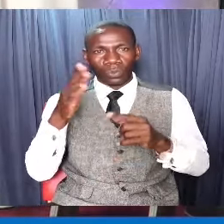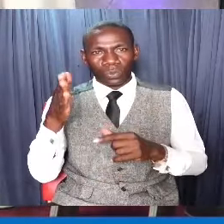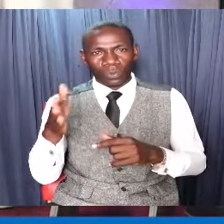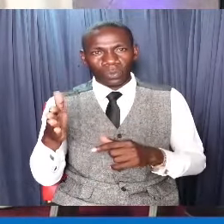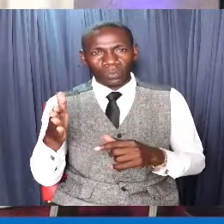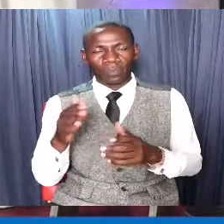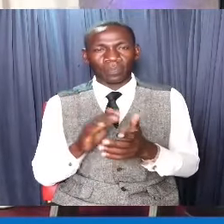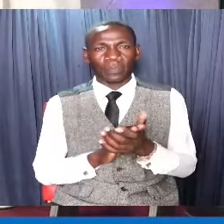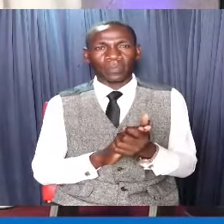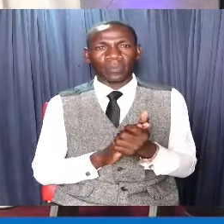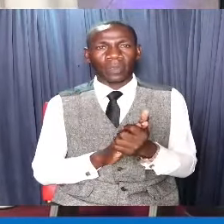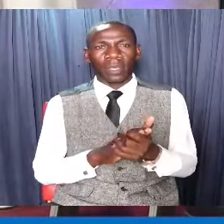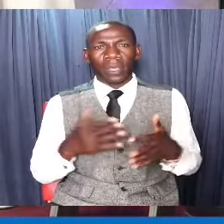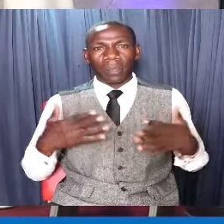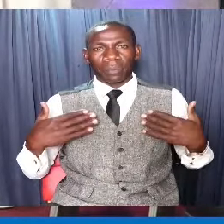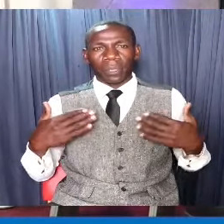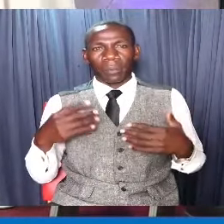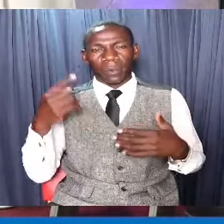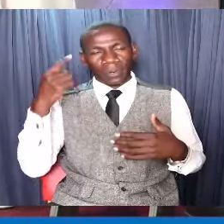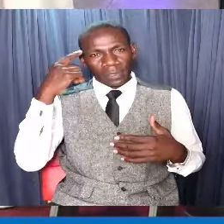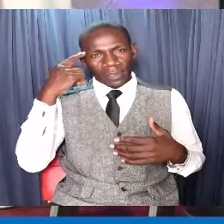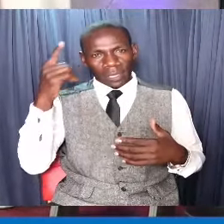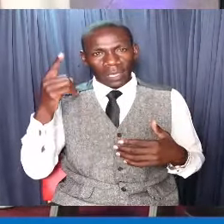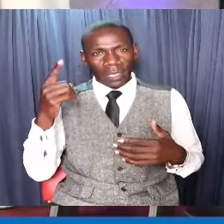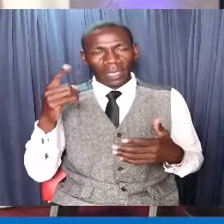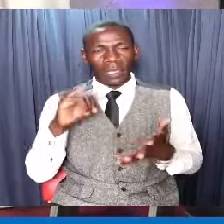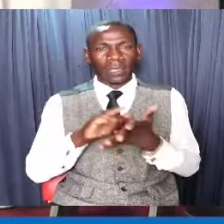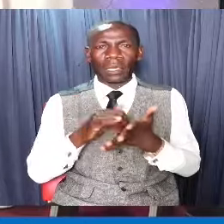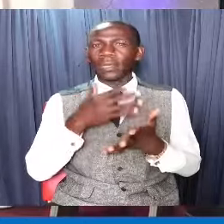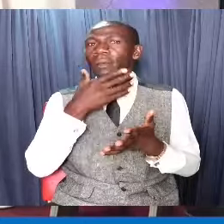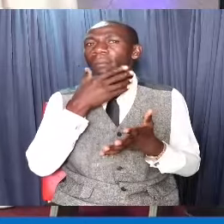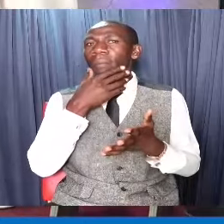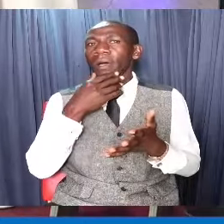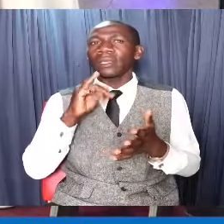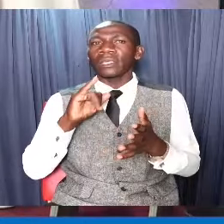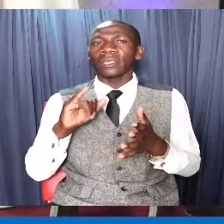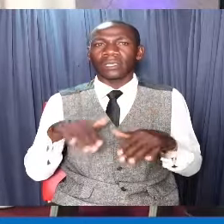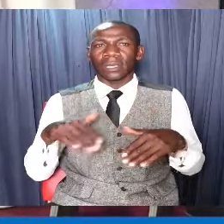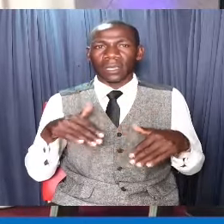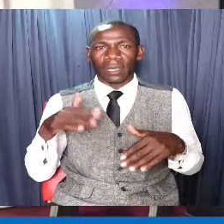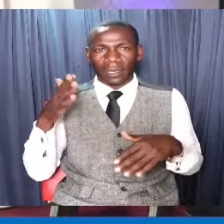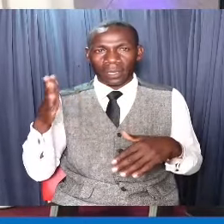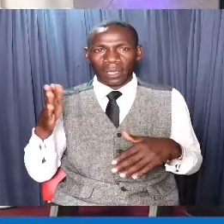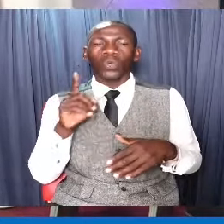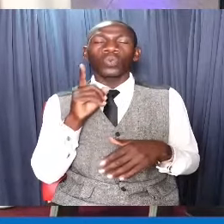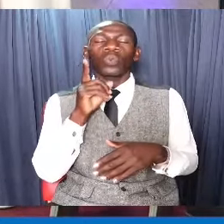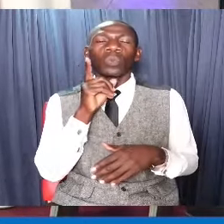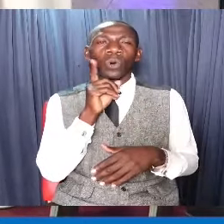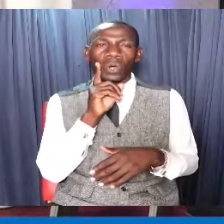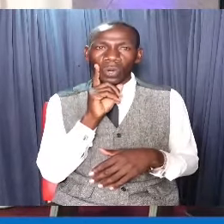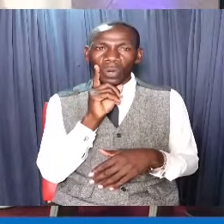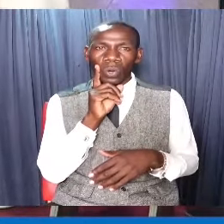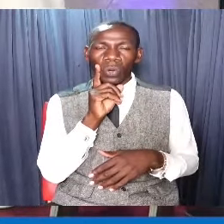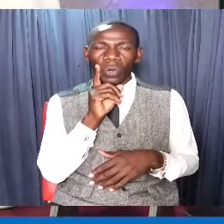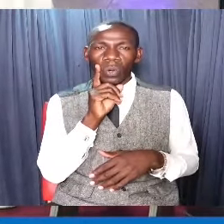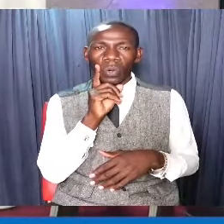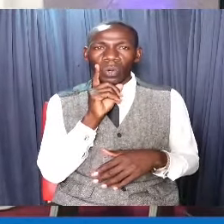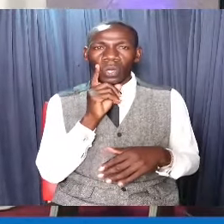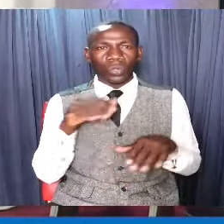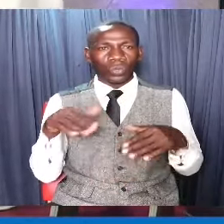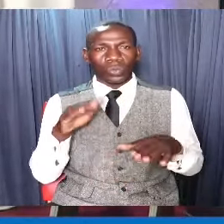you. Watu waseme ah ni basi rimba for, yule. For people to say now rimba is done. Kesho. Tomorrow.